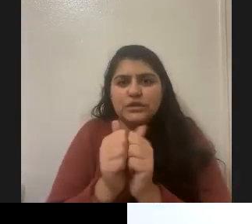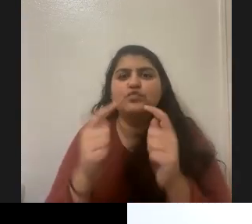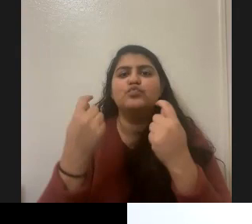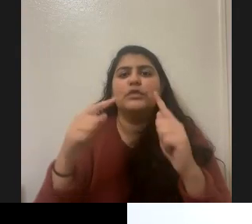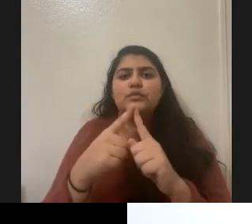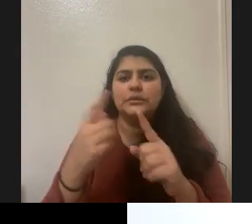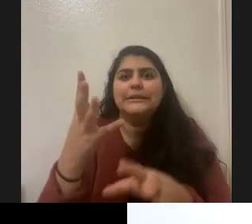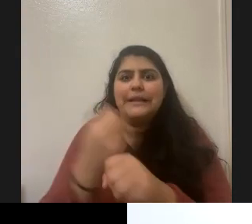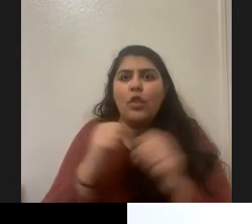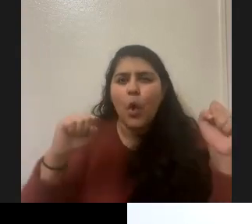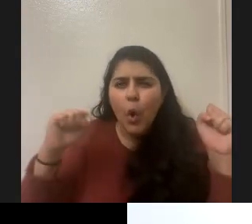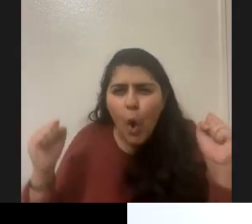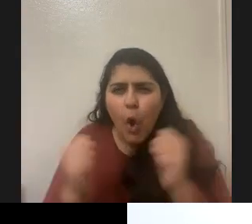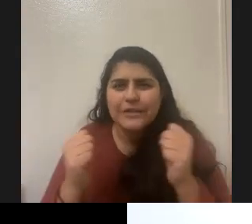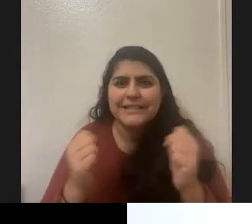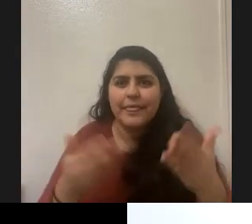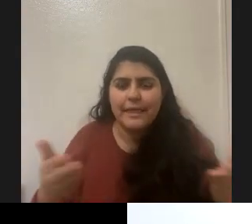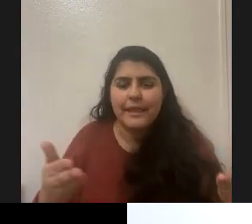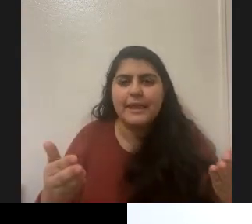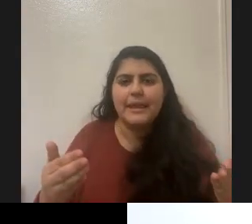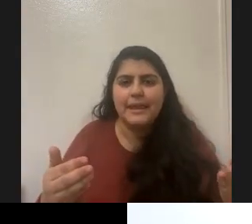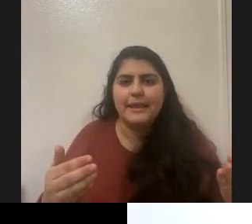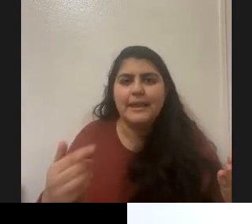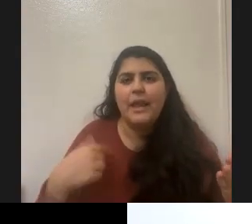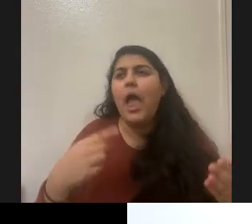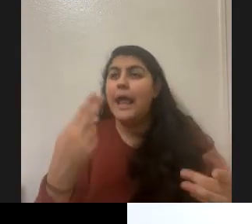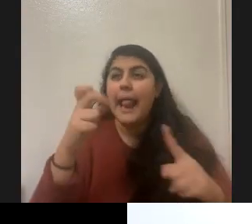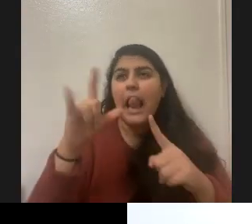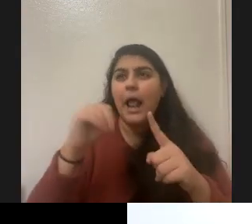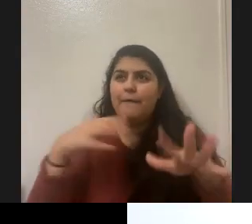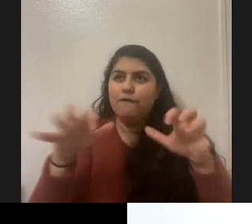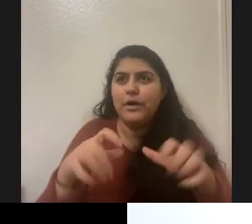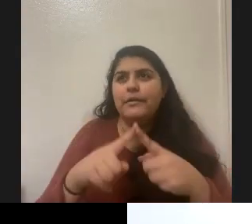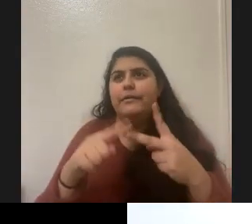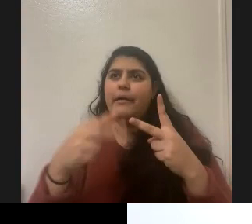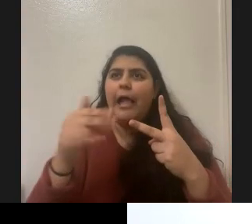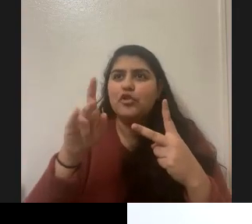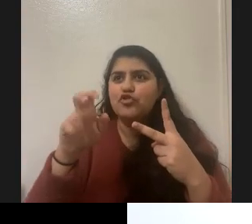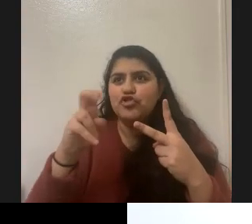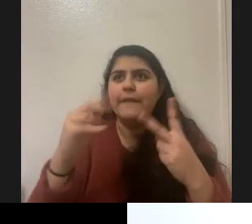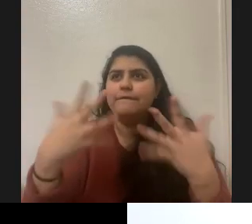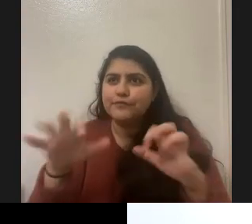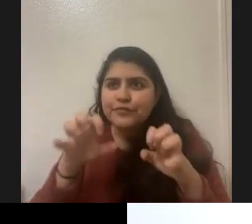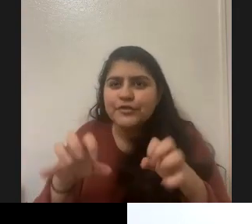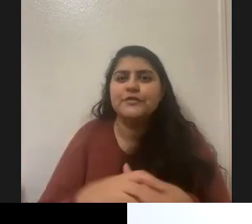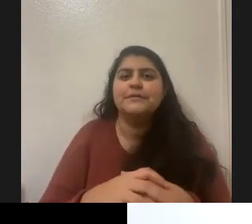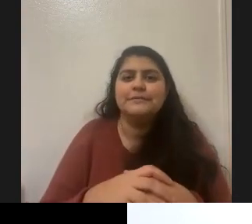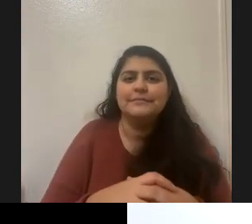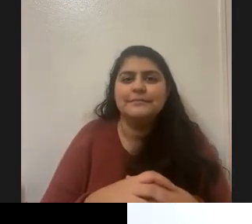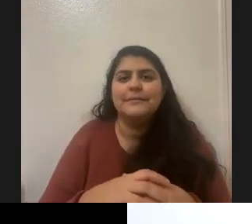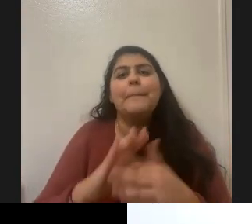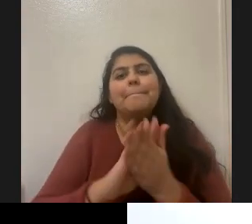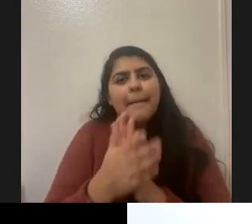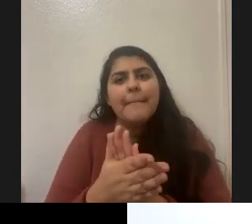the coldest thing. And they were like, oh, I froze helium. Oh, I froze hydrogen. And it became a solid,